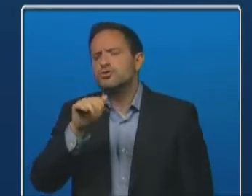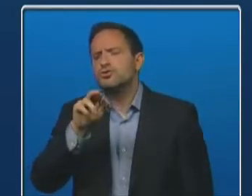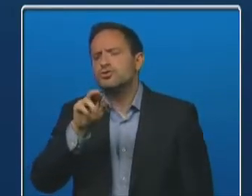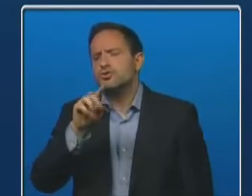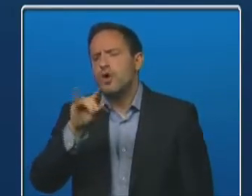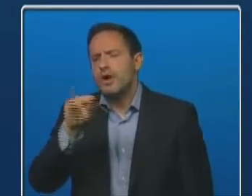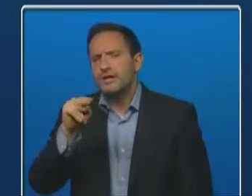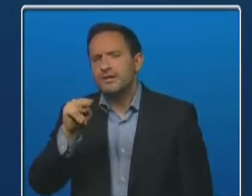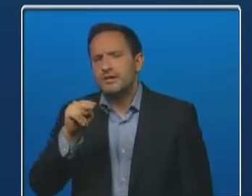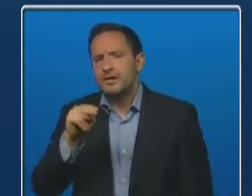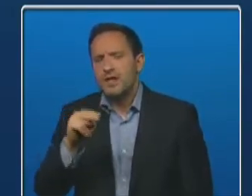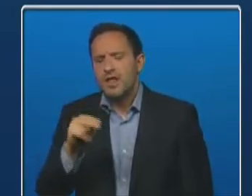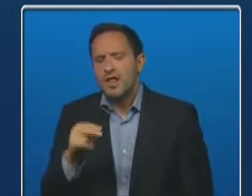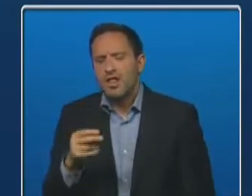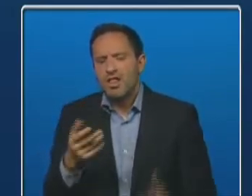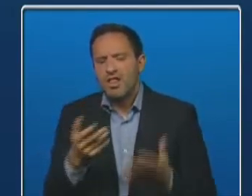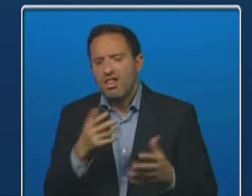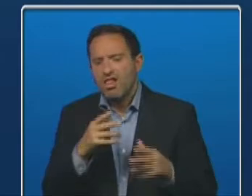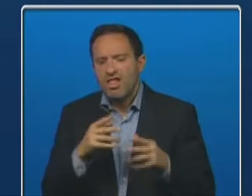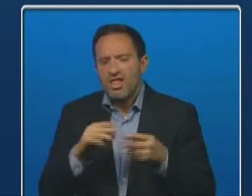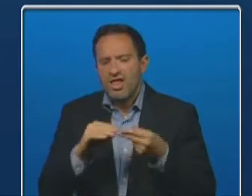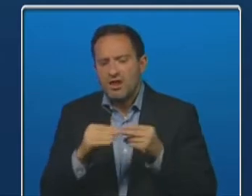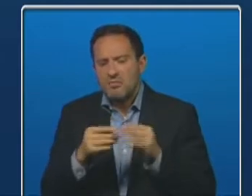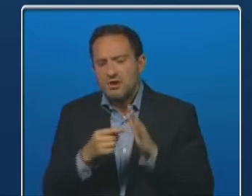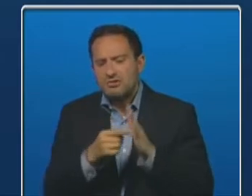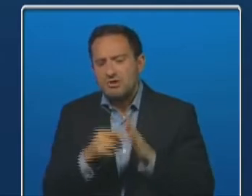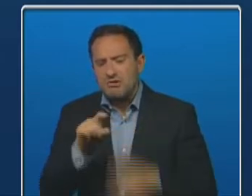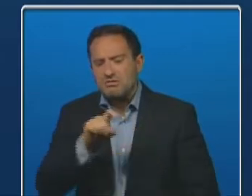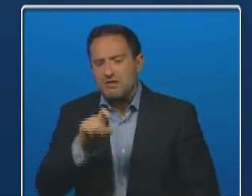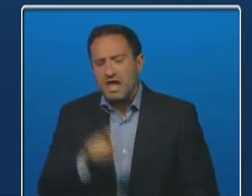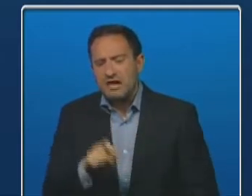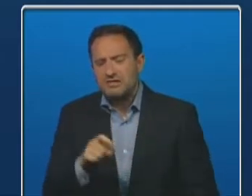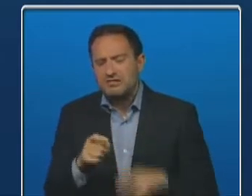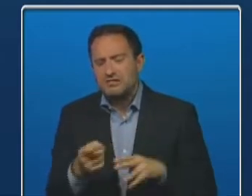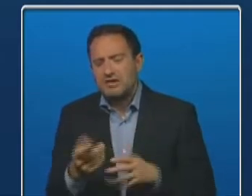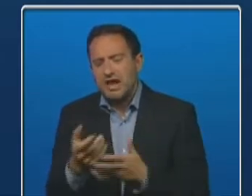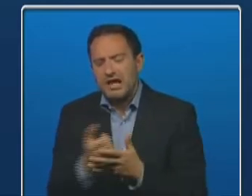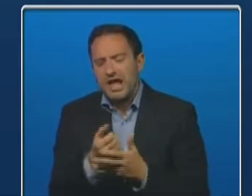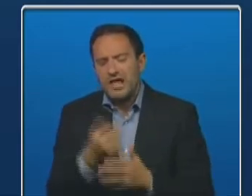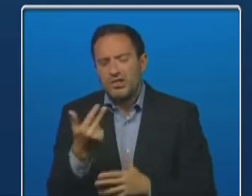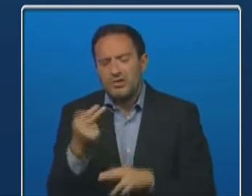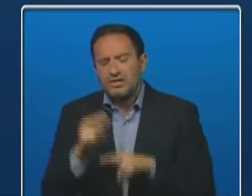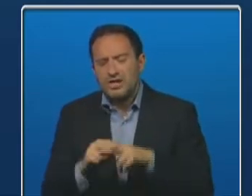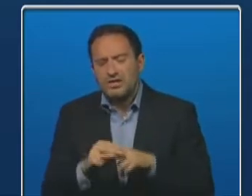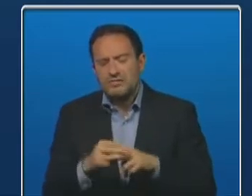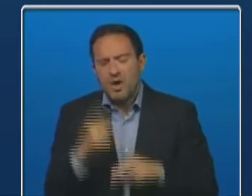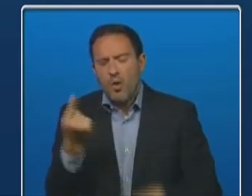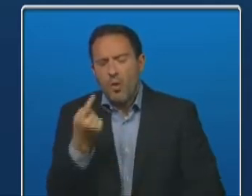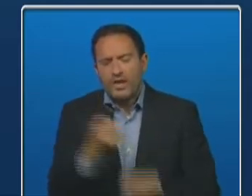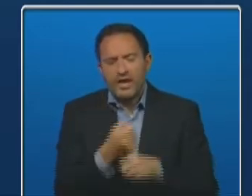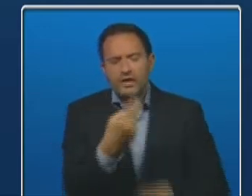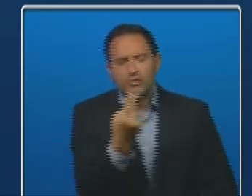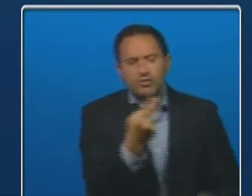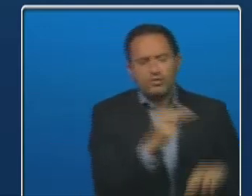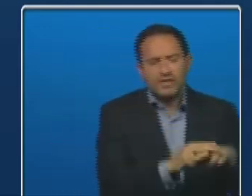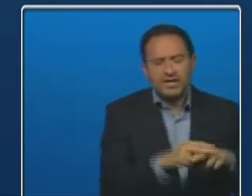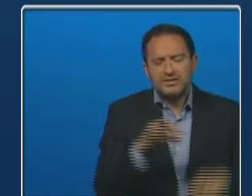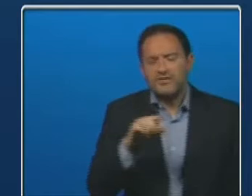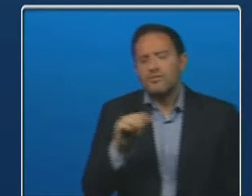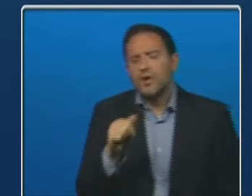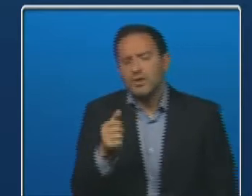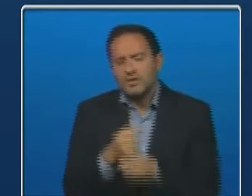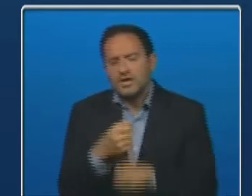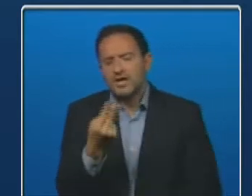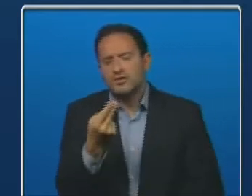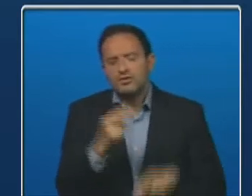estimates showed Texas was supposed to gain 3 seats, but only gained 2 seats. Florida was expected to gain 2 seats, according to